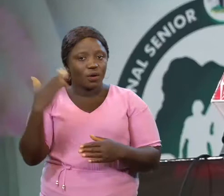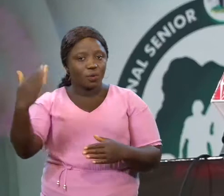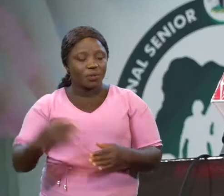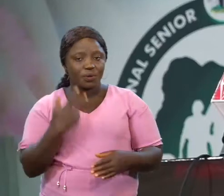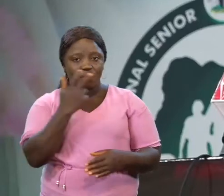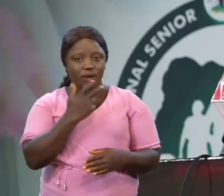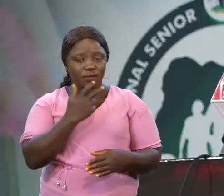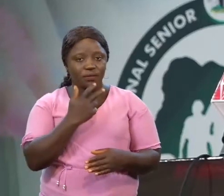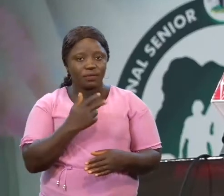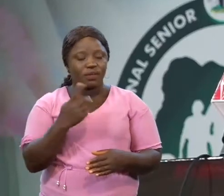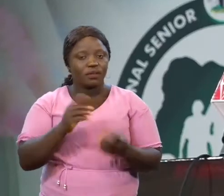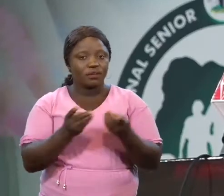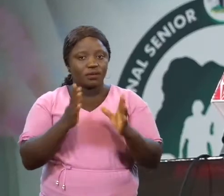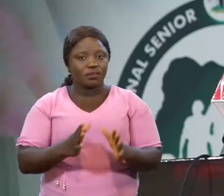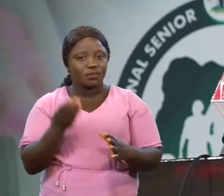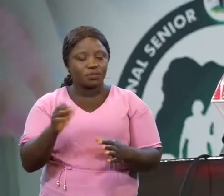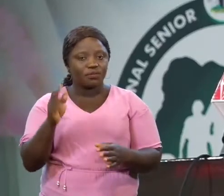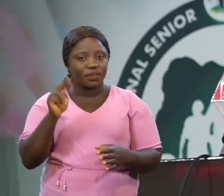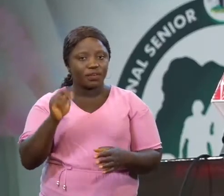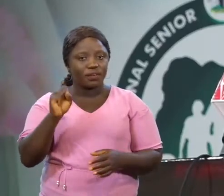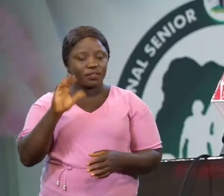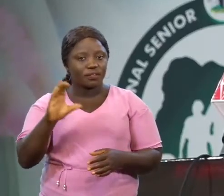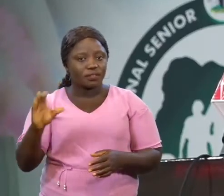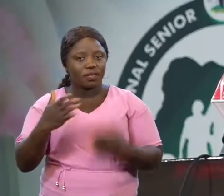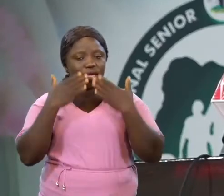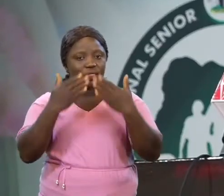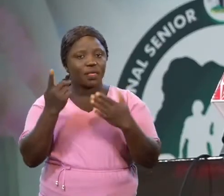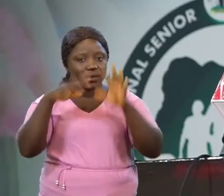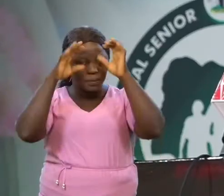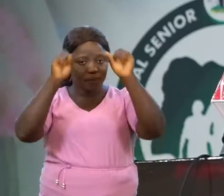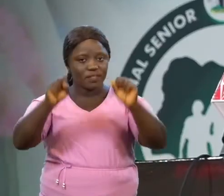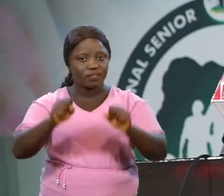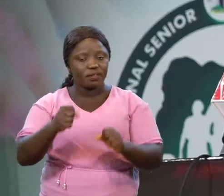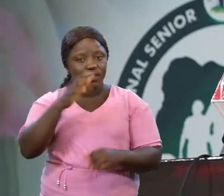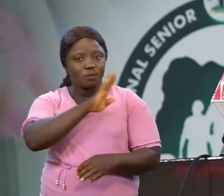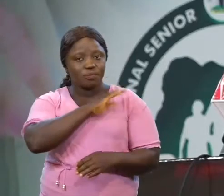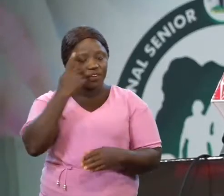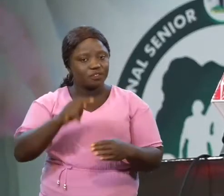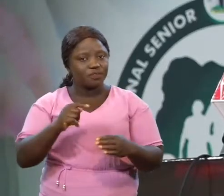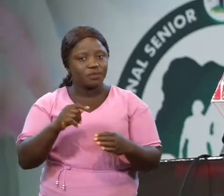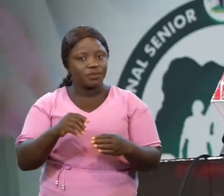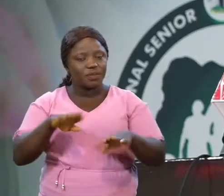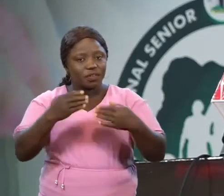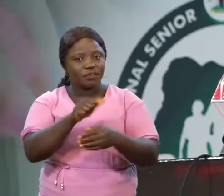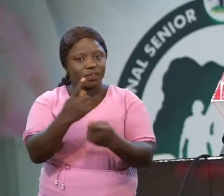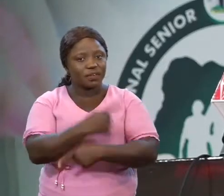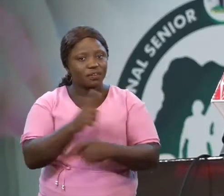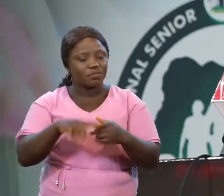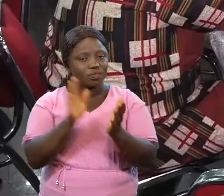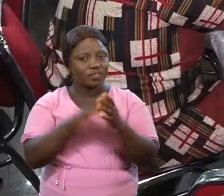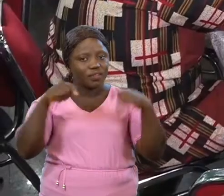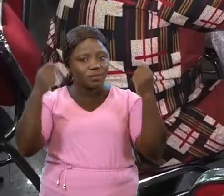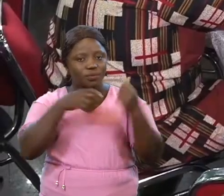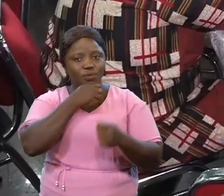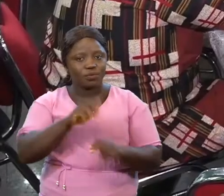Delivering her welcome address, Director General of the NSCC thanked President Buhari for declaring a day to celebrate